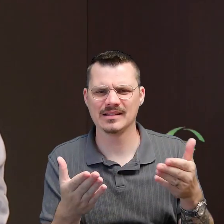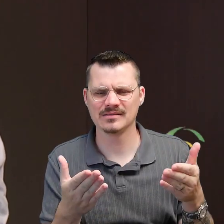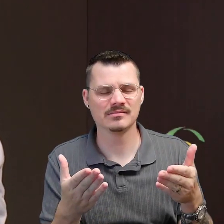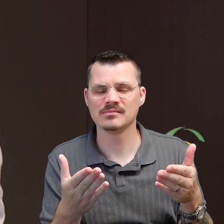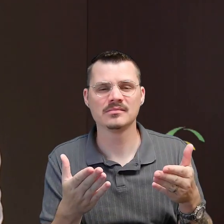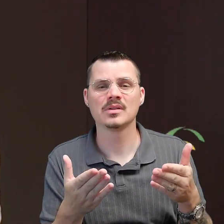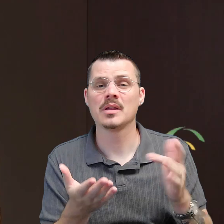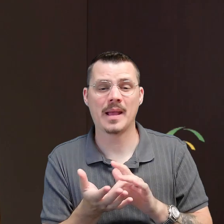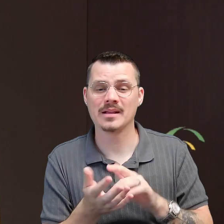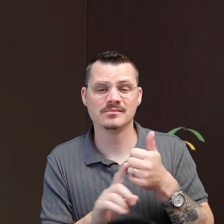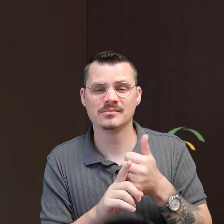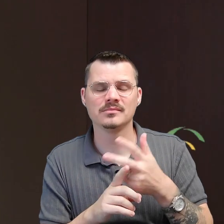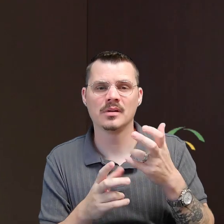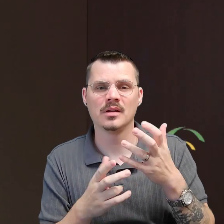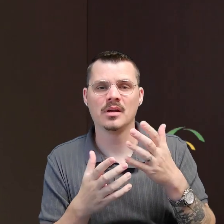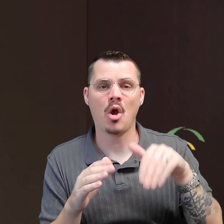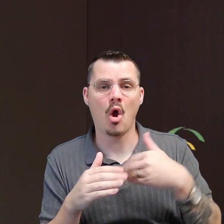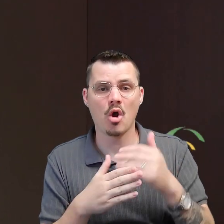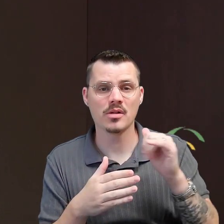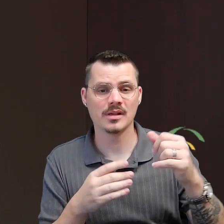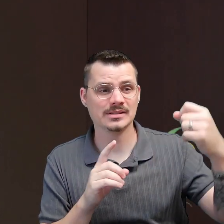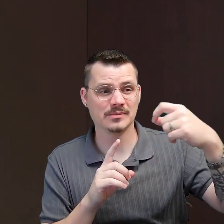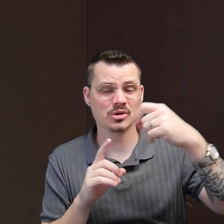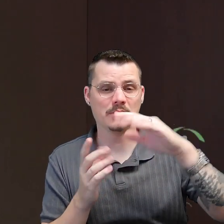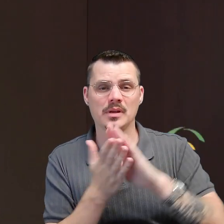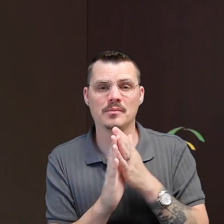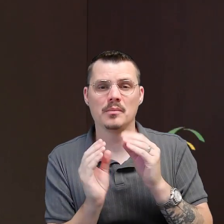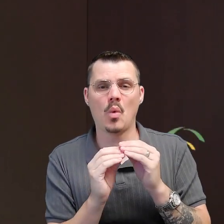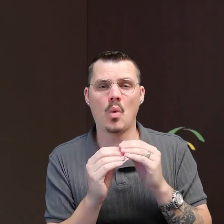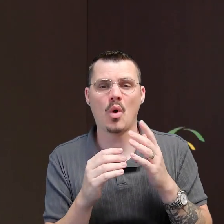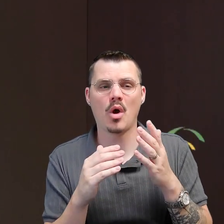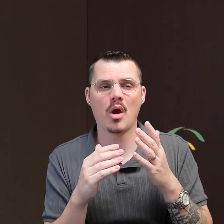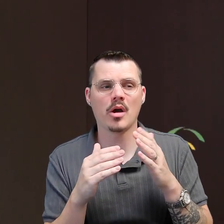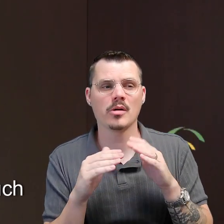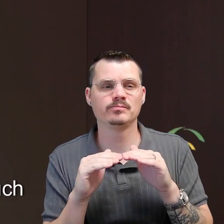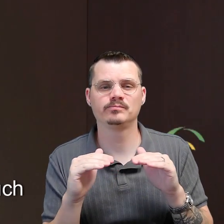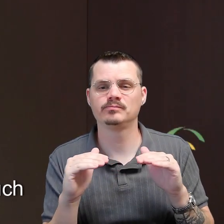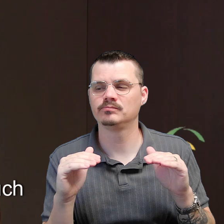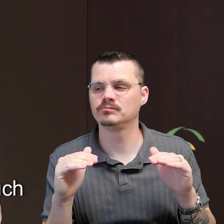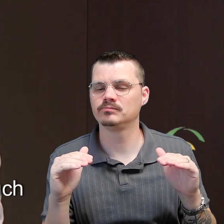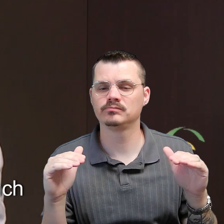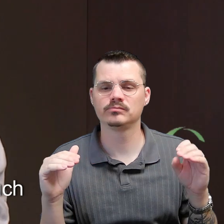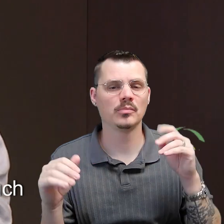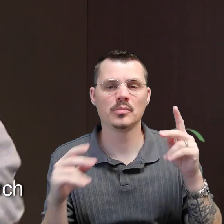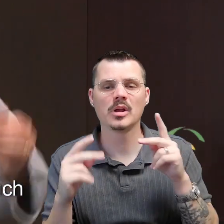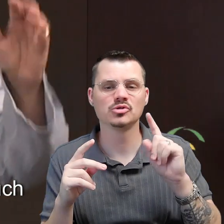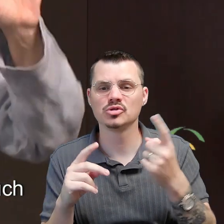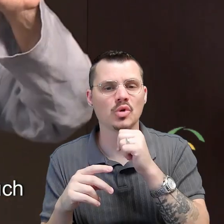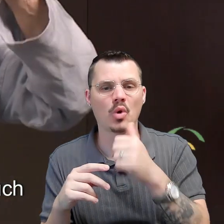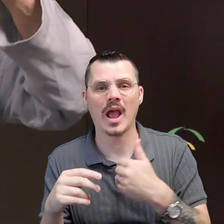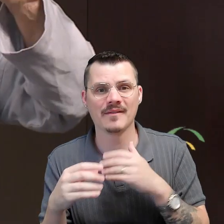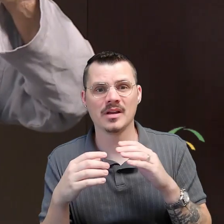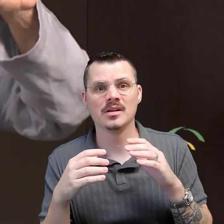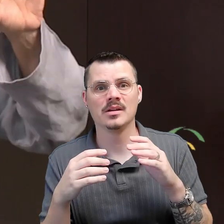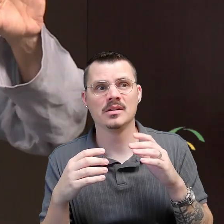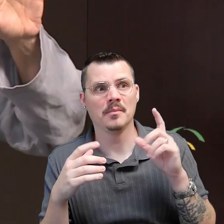They basically blunt incoming stimulation so that people just don't have as